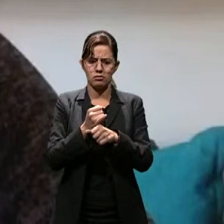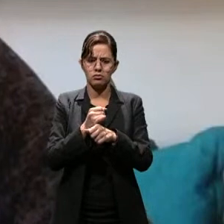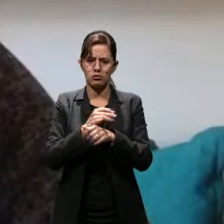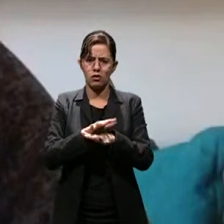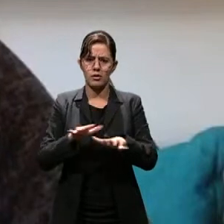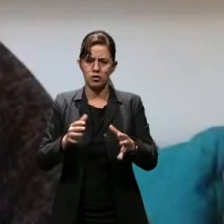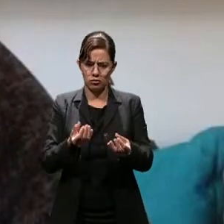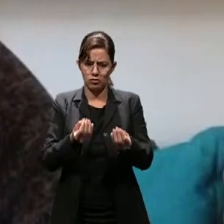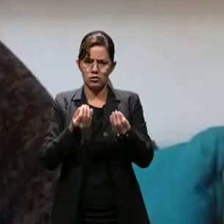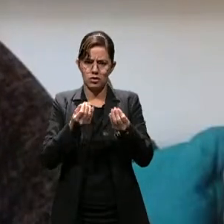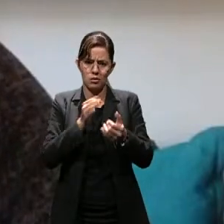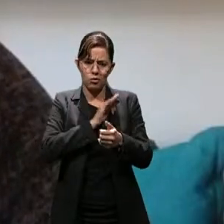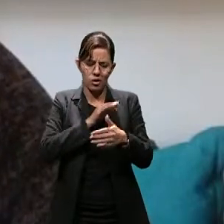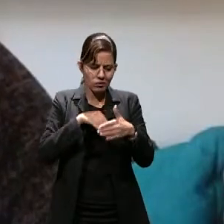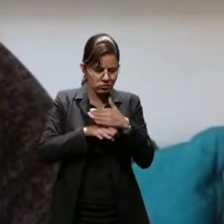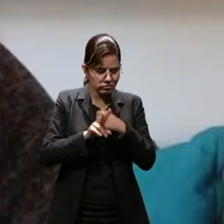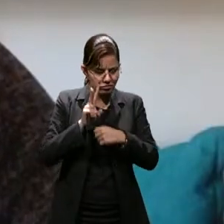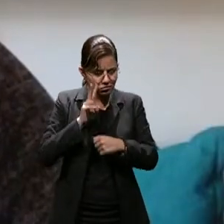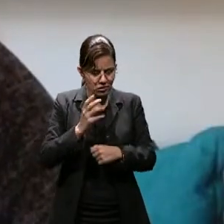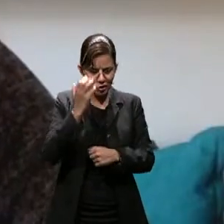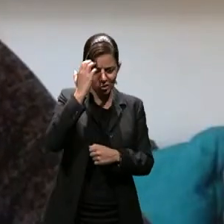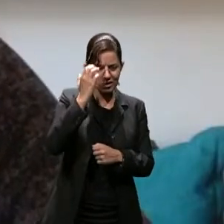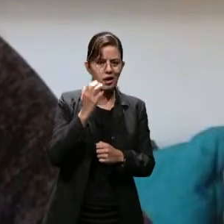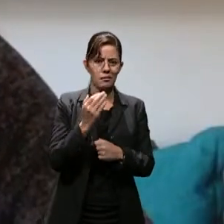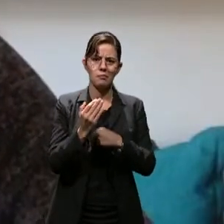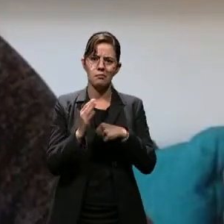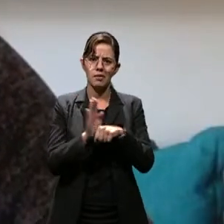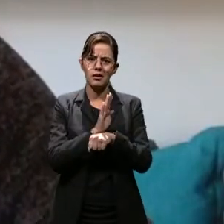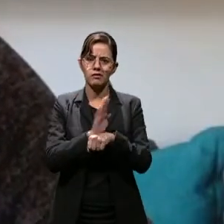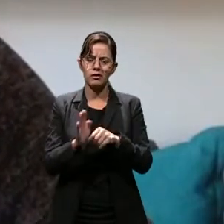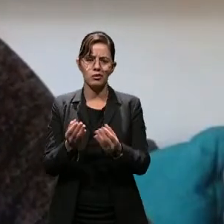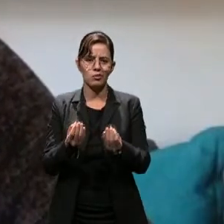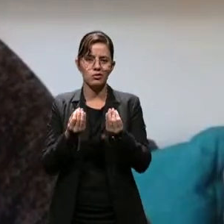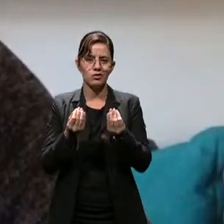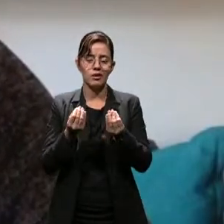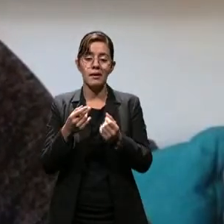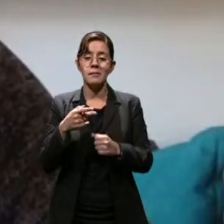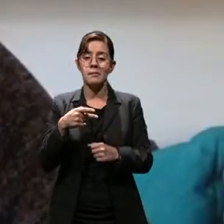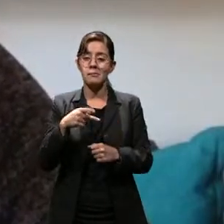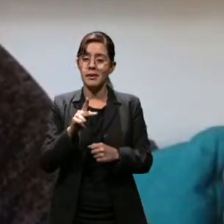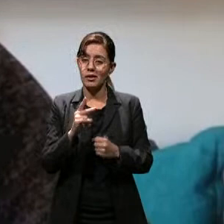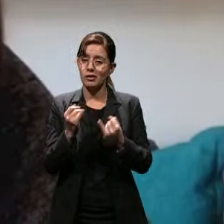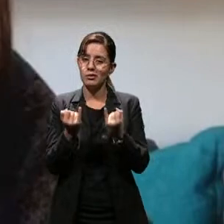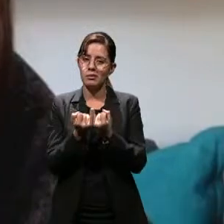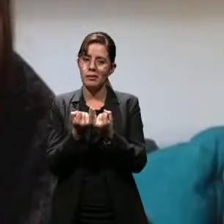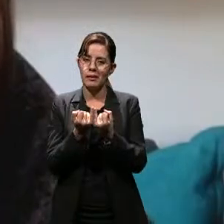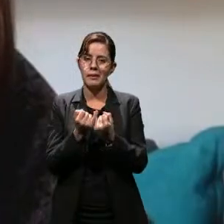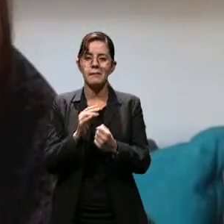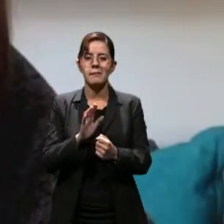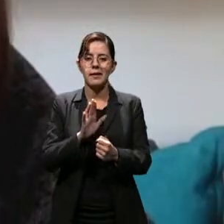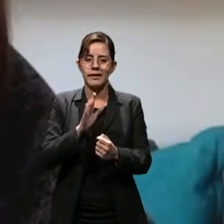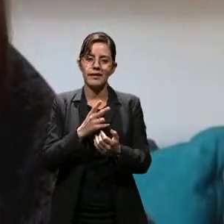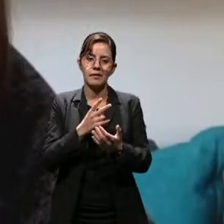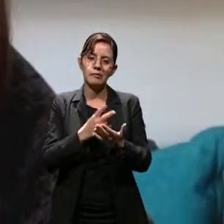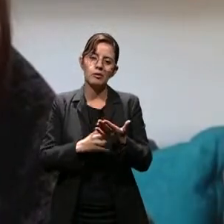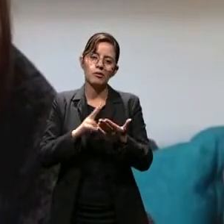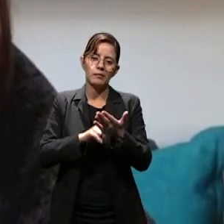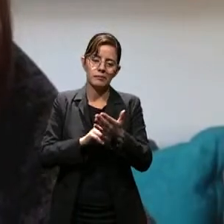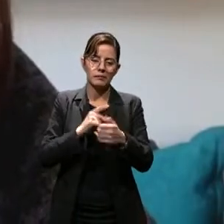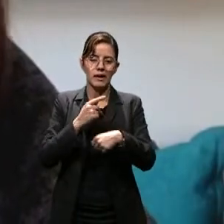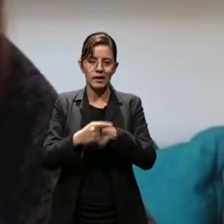Obviously, having more information is beneficial. However, we do see that it truly can be a double-edged